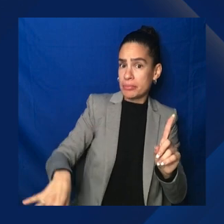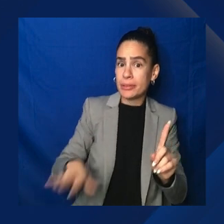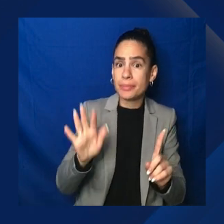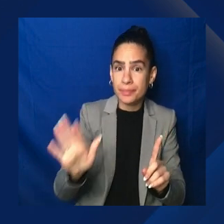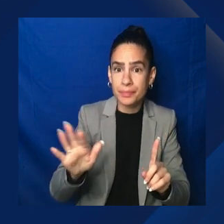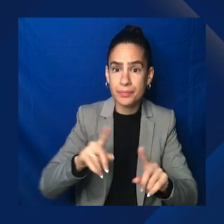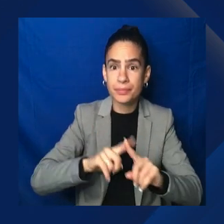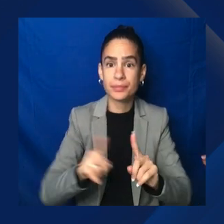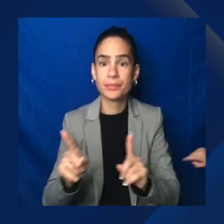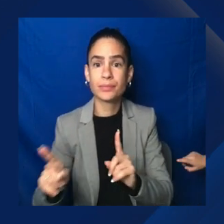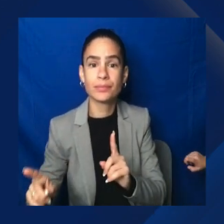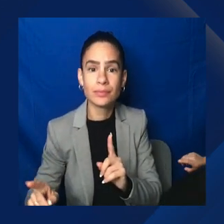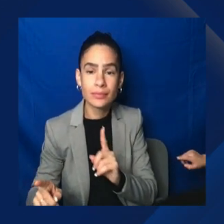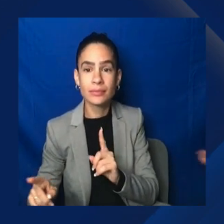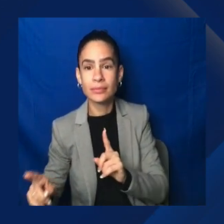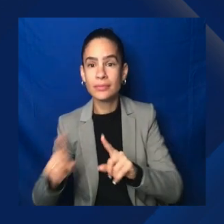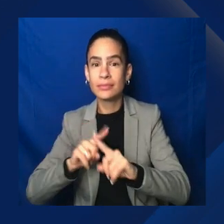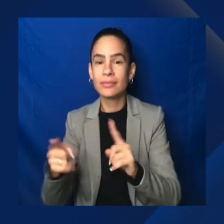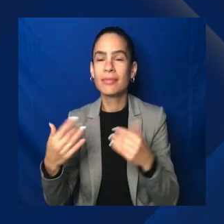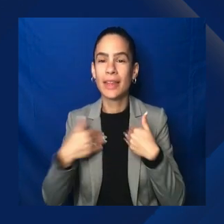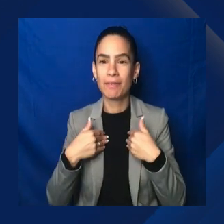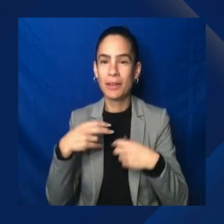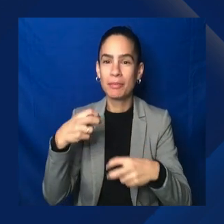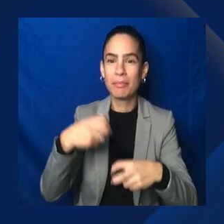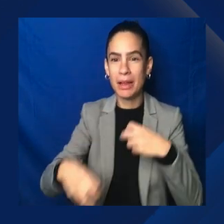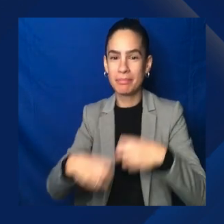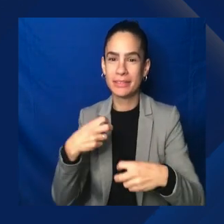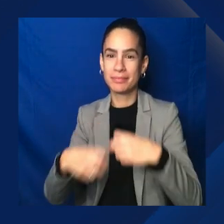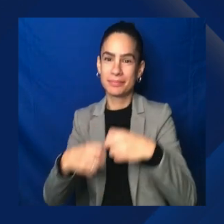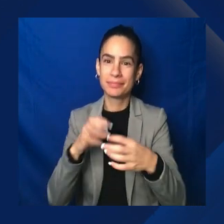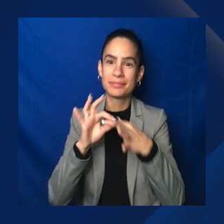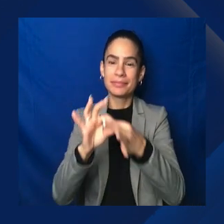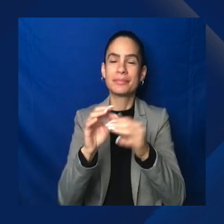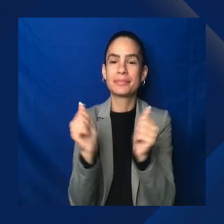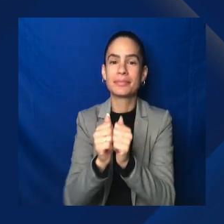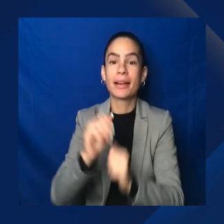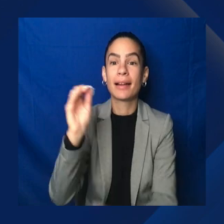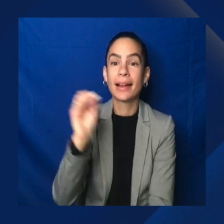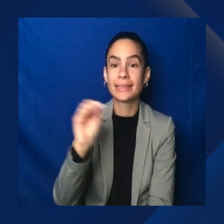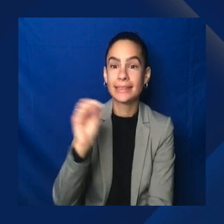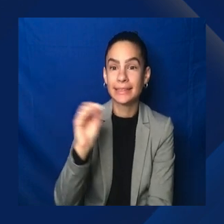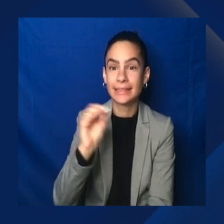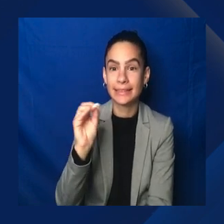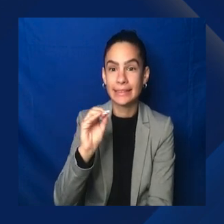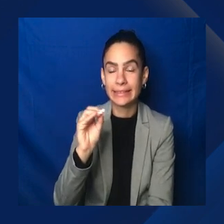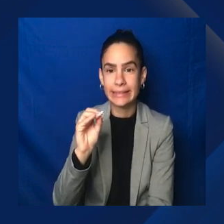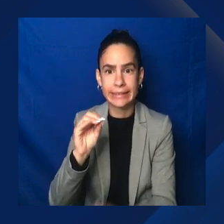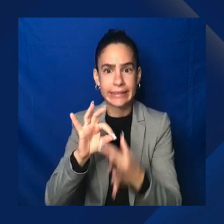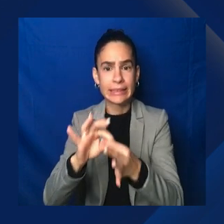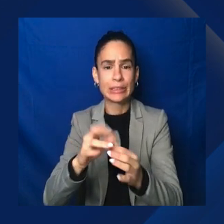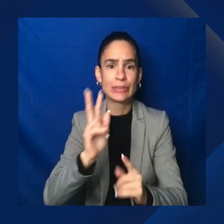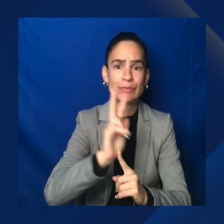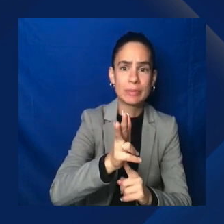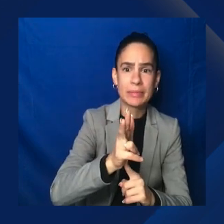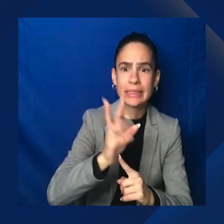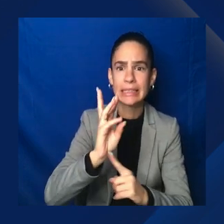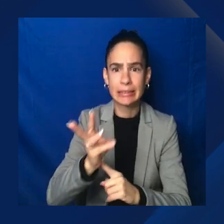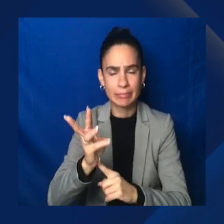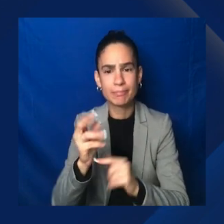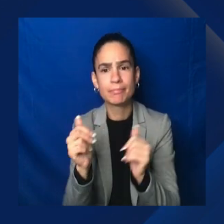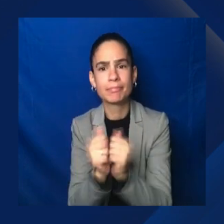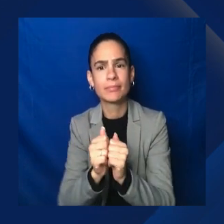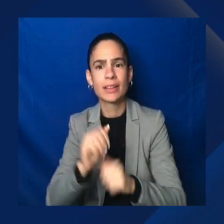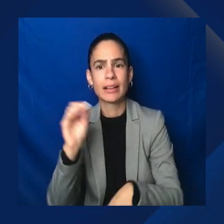problems with her oxygen for about 3 to 6 minutes. The anesthesiologist said that she noticed that Nisi